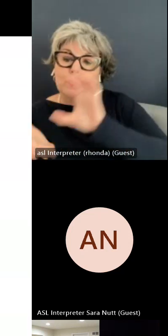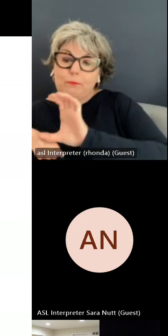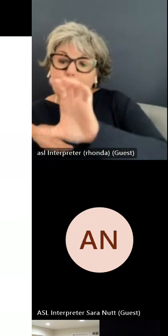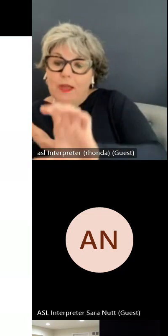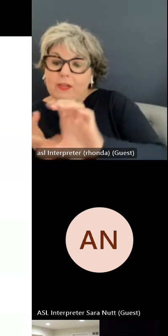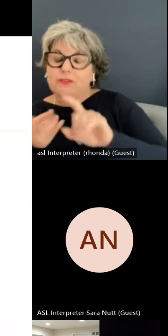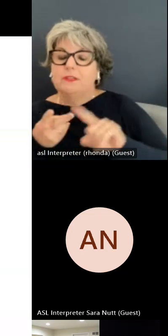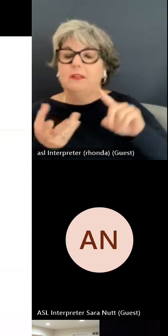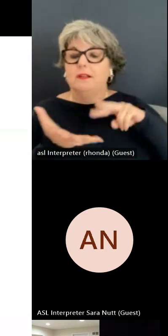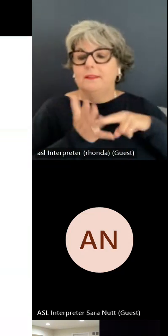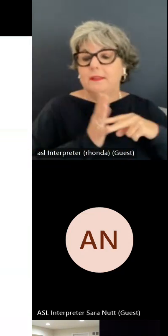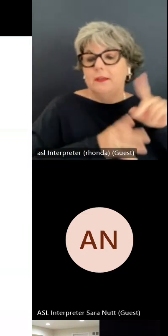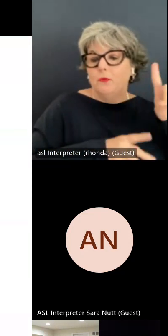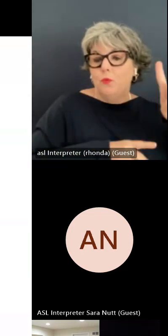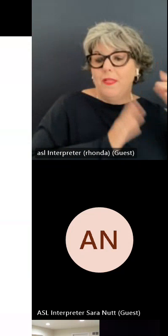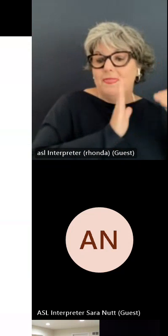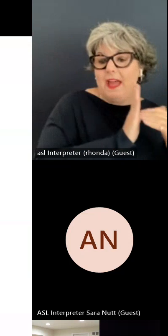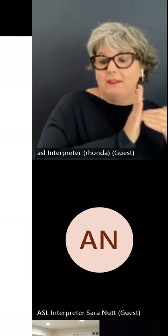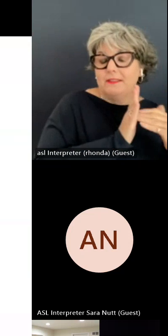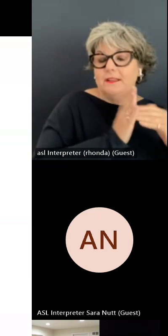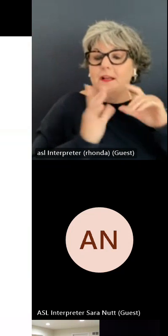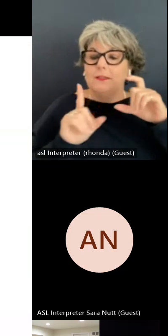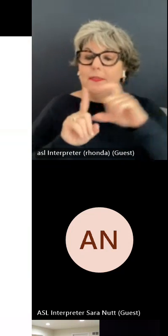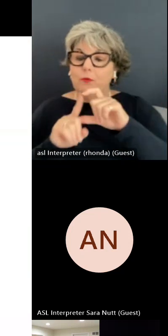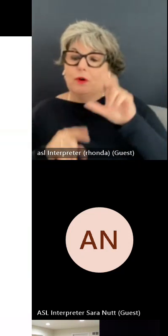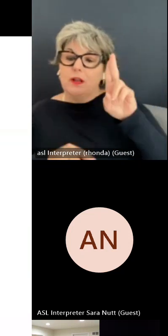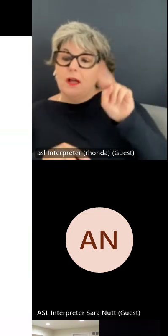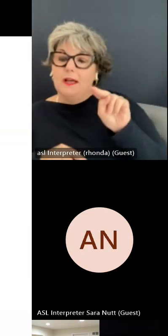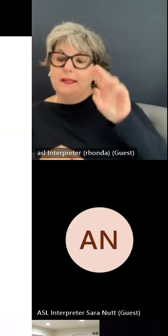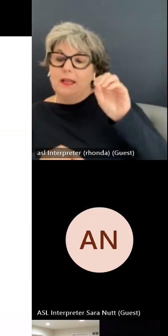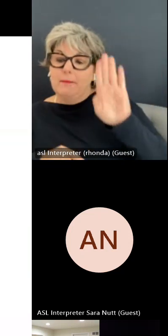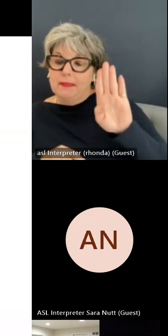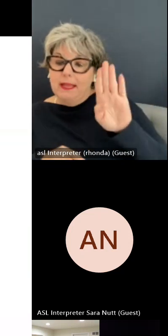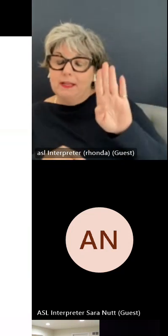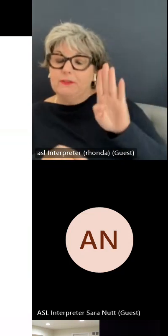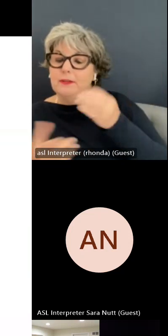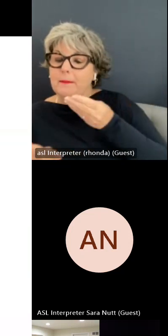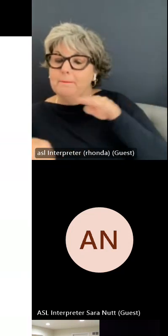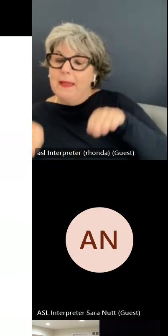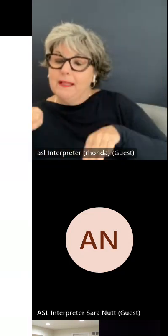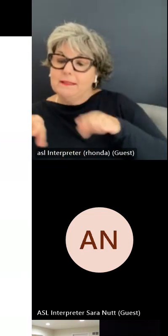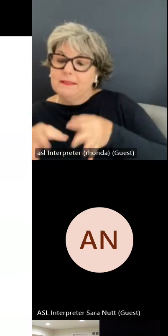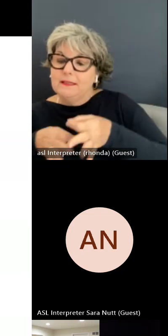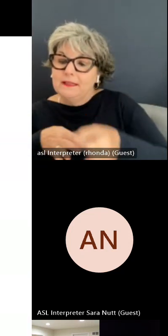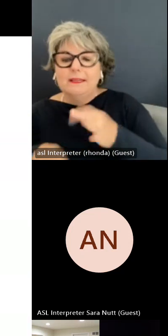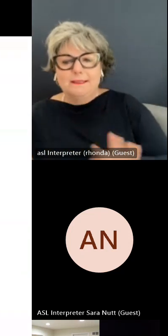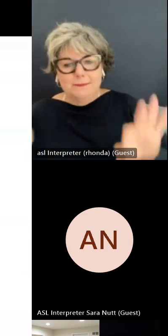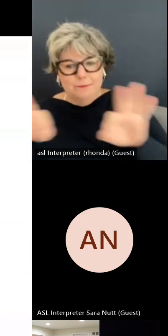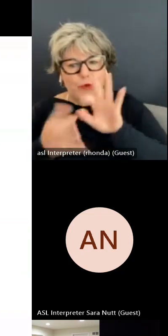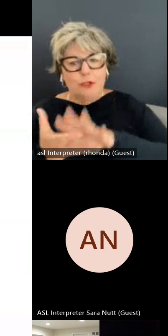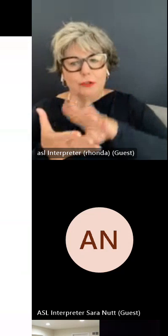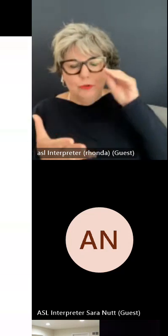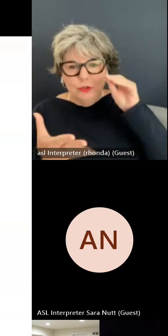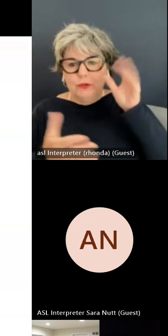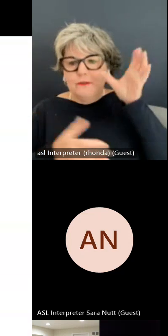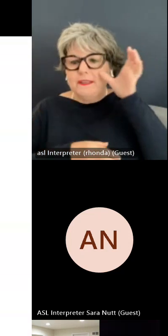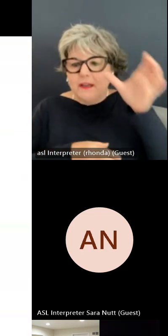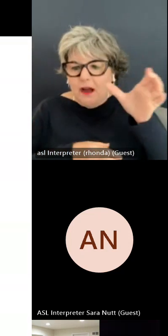say 1000 and they mean unobligated balances brought forward. So it is kind of important to learn these kind of